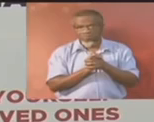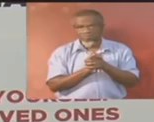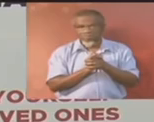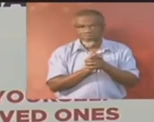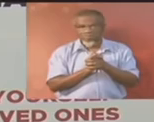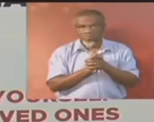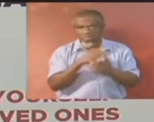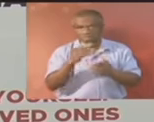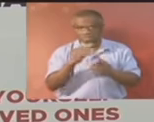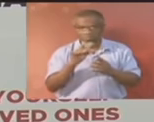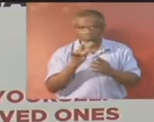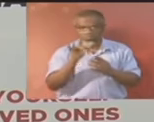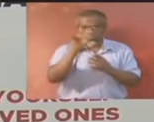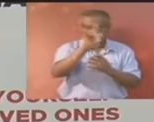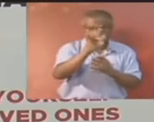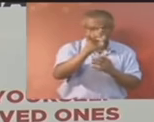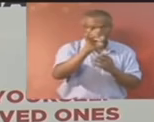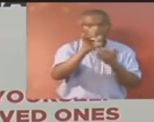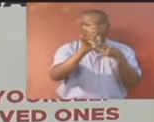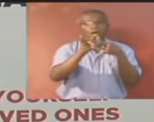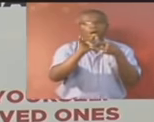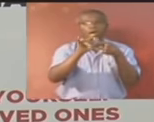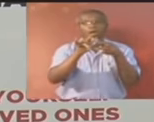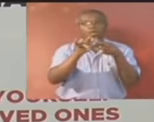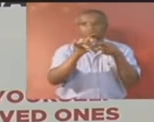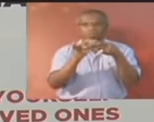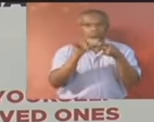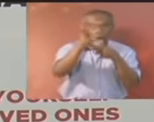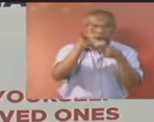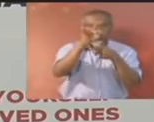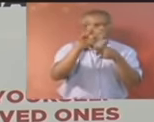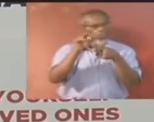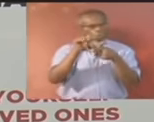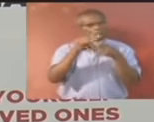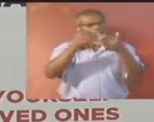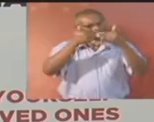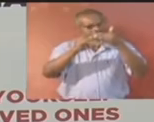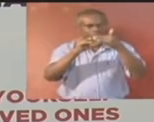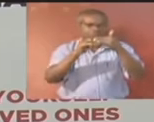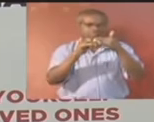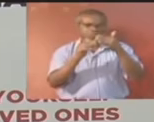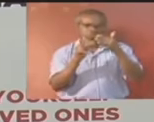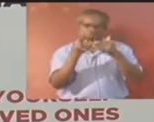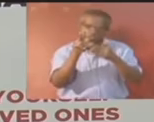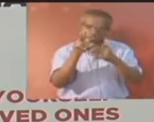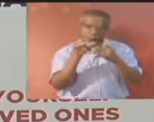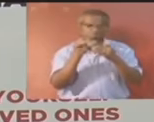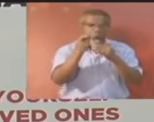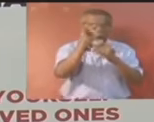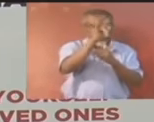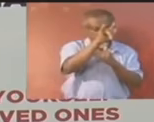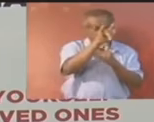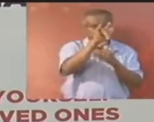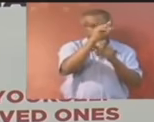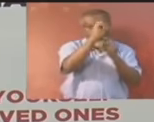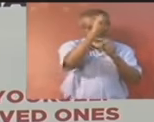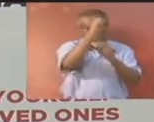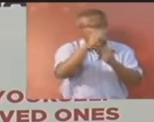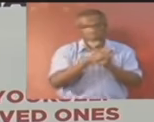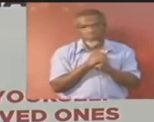schedule between Trinidad and Tobago. Furthermore, on May 3rd, 2021, and cognizant of the rapid increase